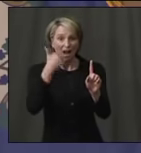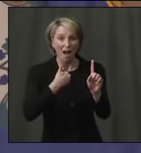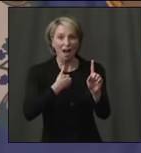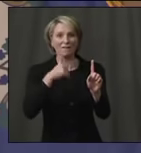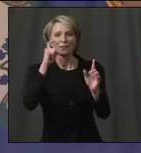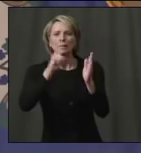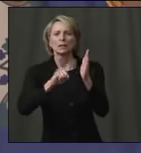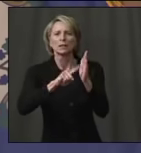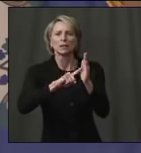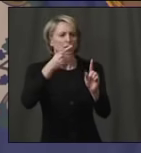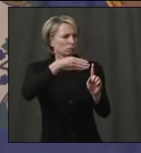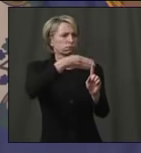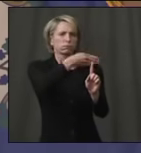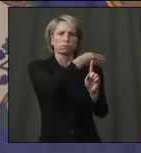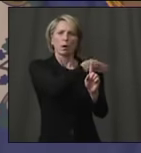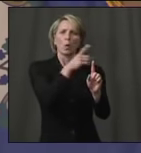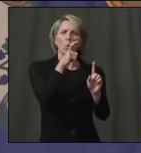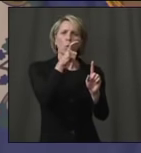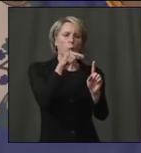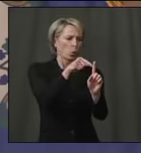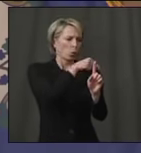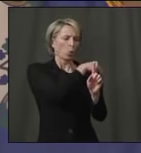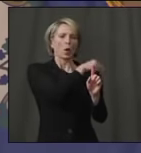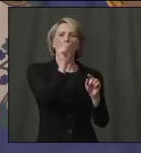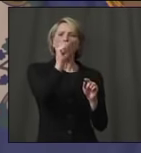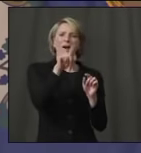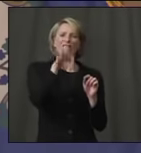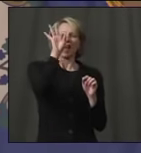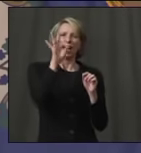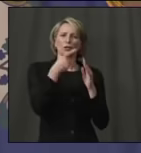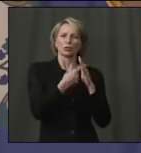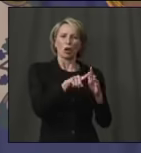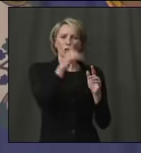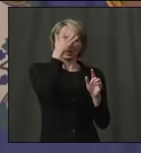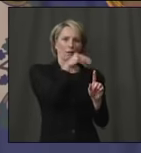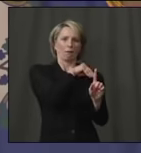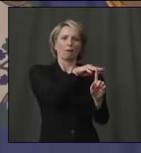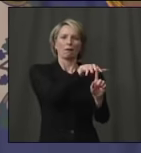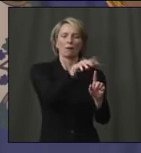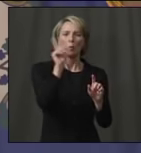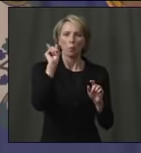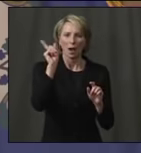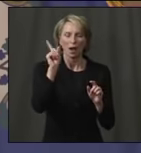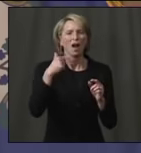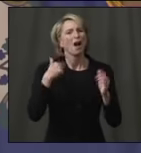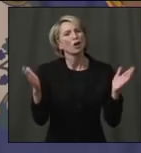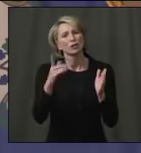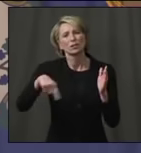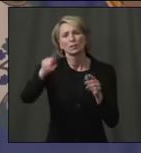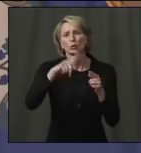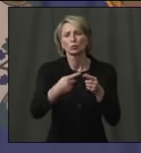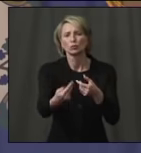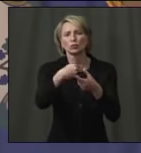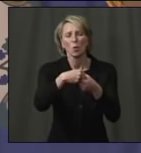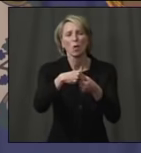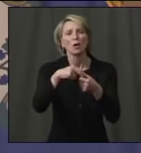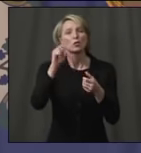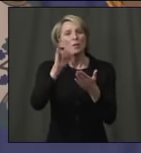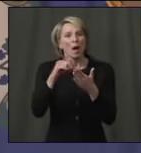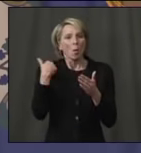the people you are in contact with will be in some risk for that reason. So we urge you to participate. I think most people understand what we're trying